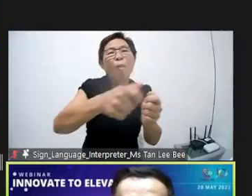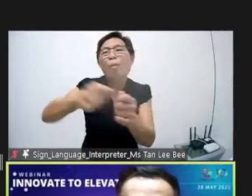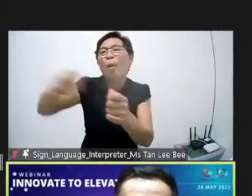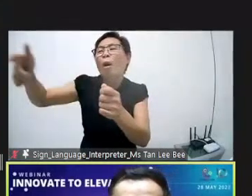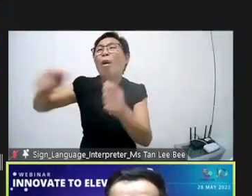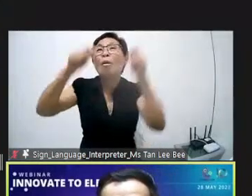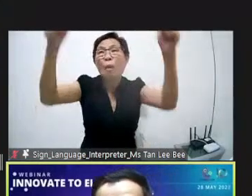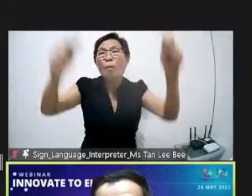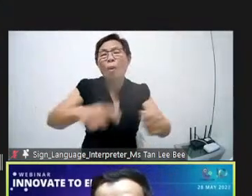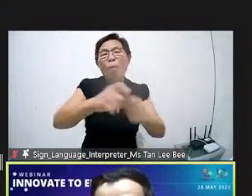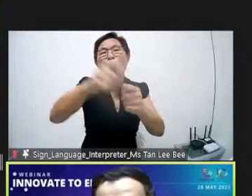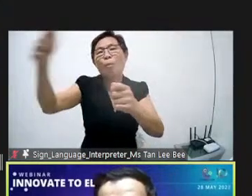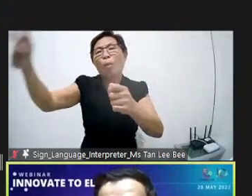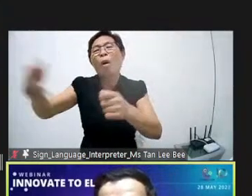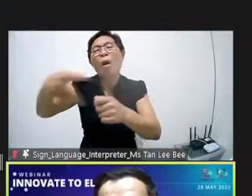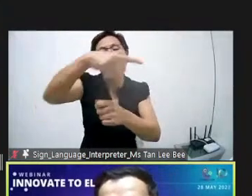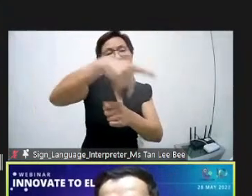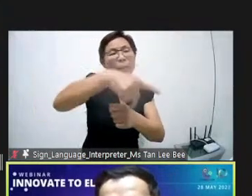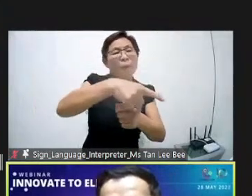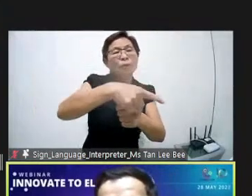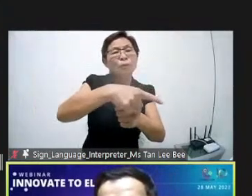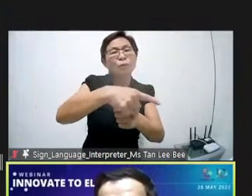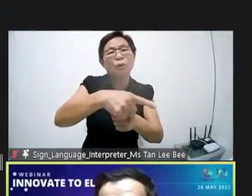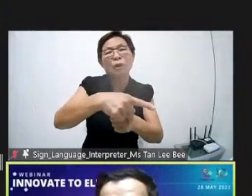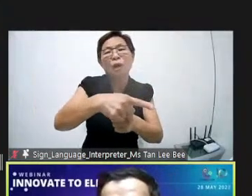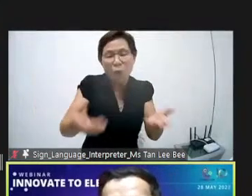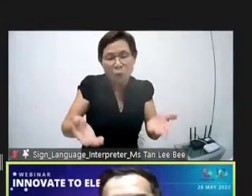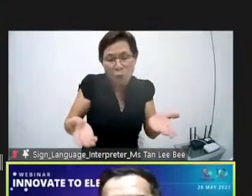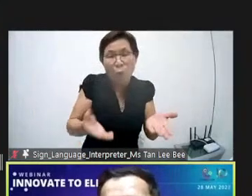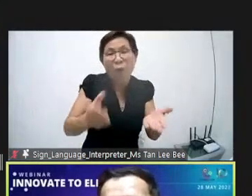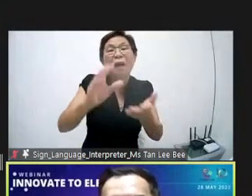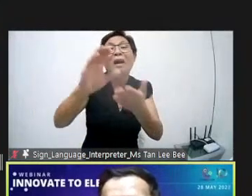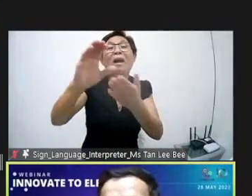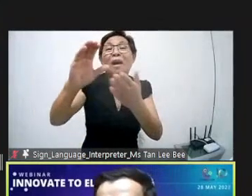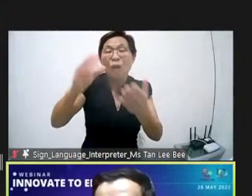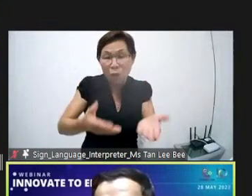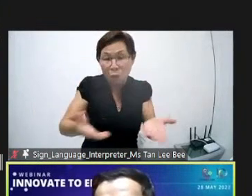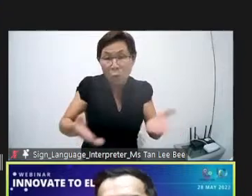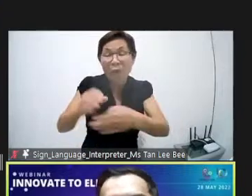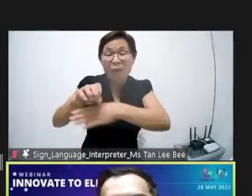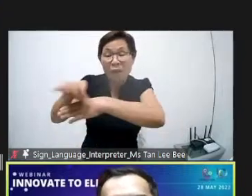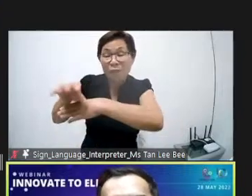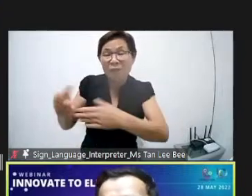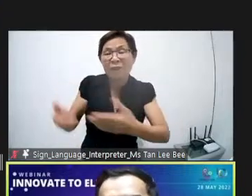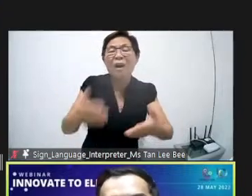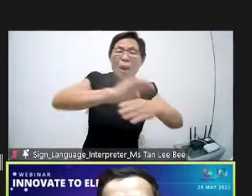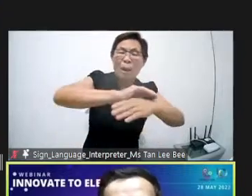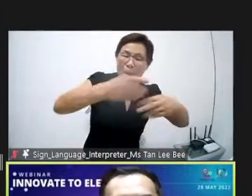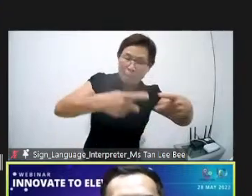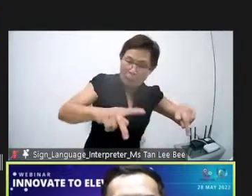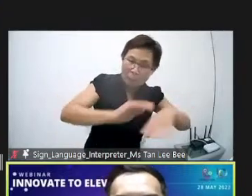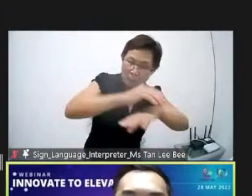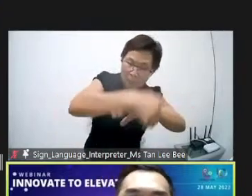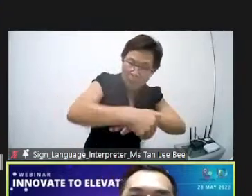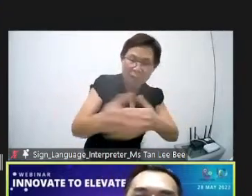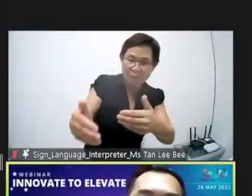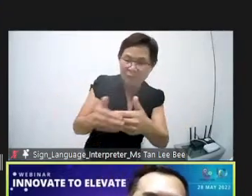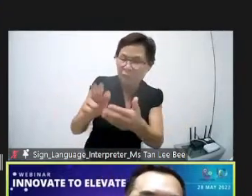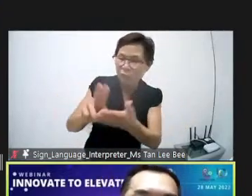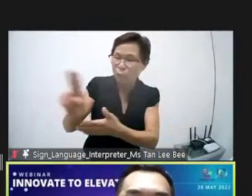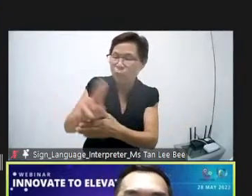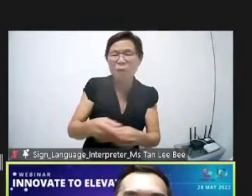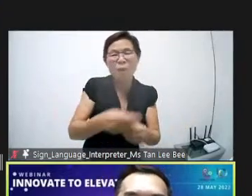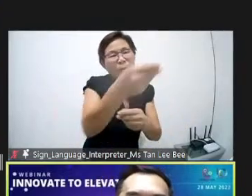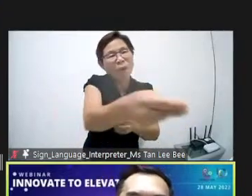and also to several so-called as night market nearby our university. This is just